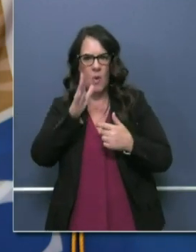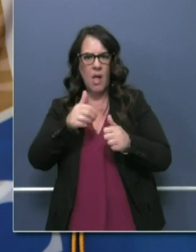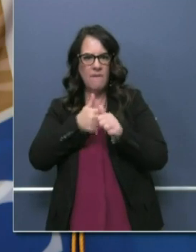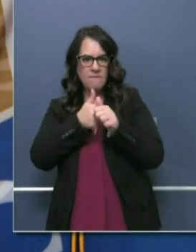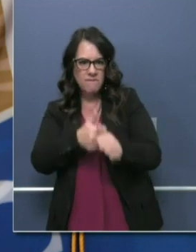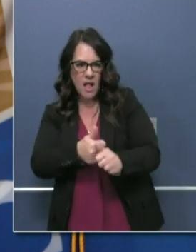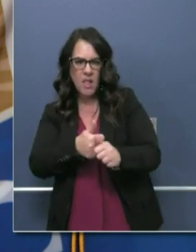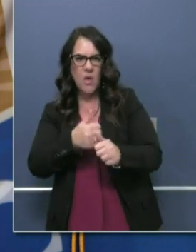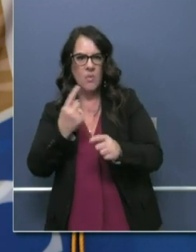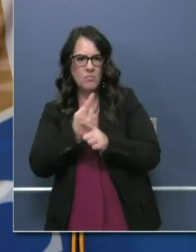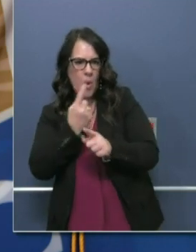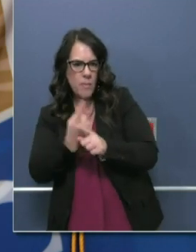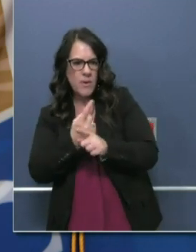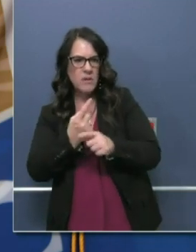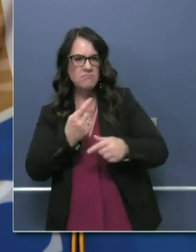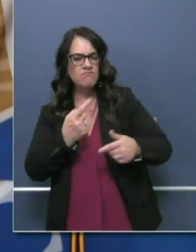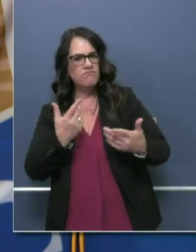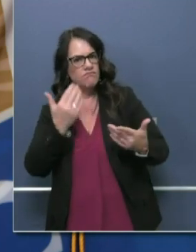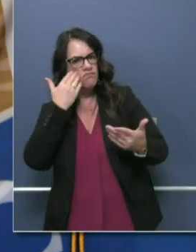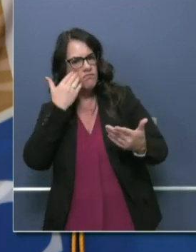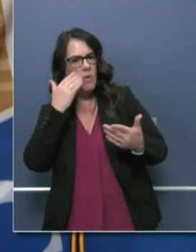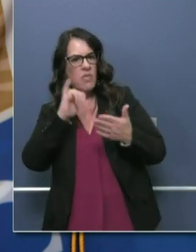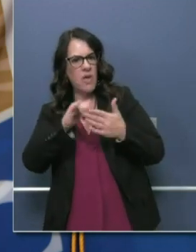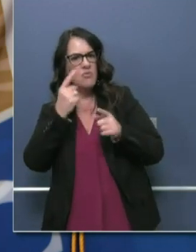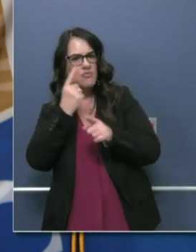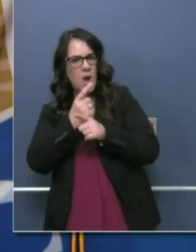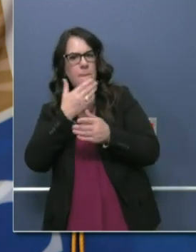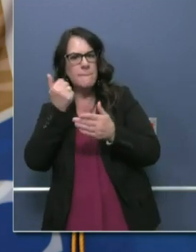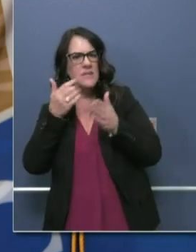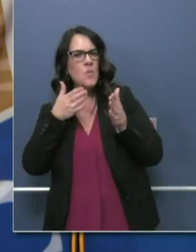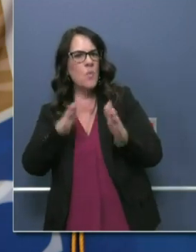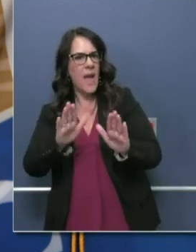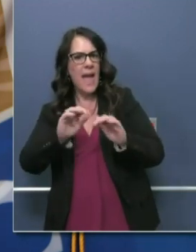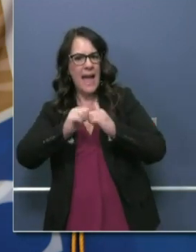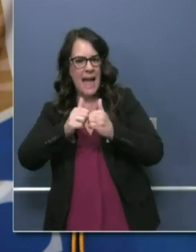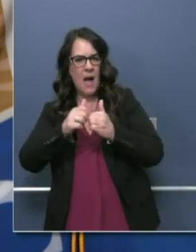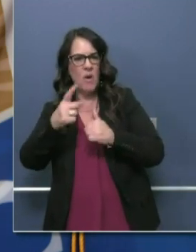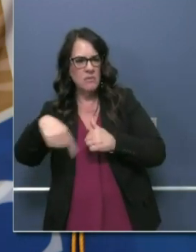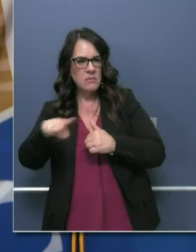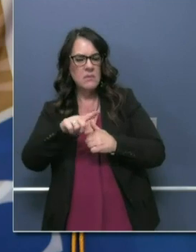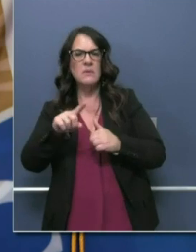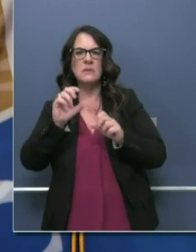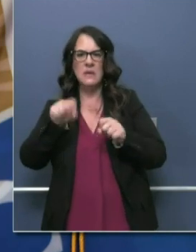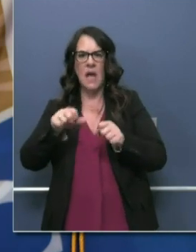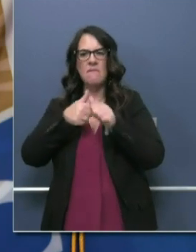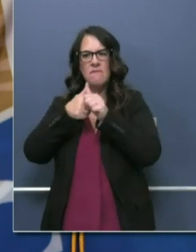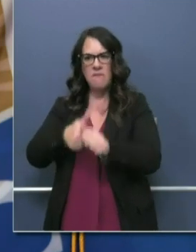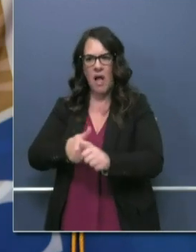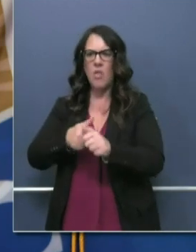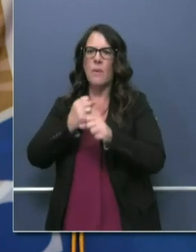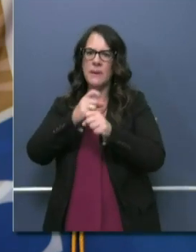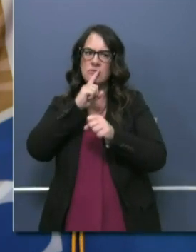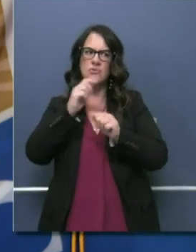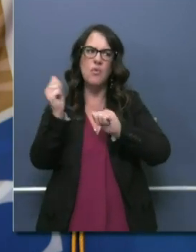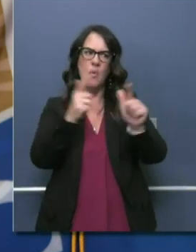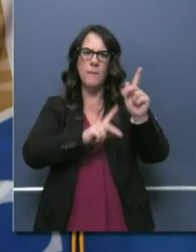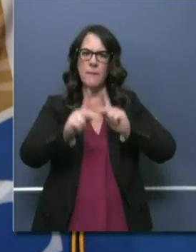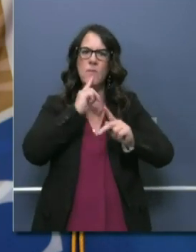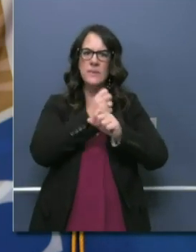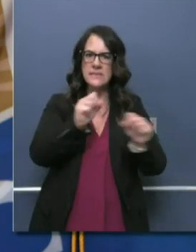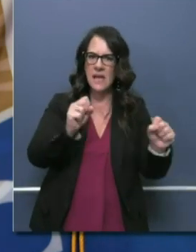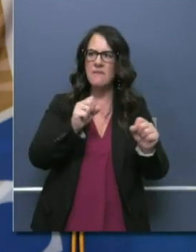these efforts that are putting together very thoughtful strategies. And so those are the guidelines and those are the models, and we're sharing those best